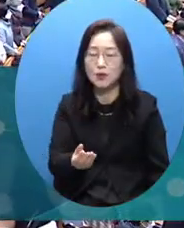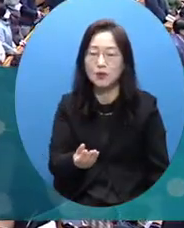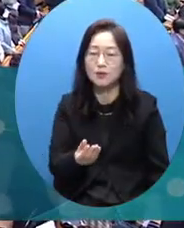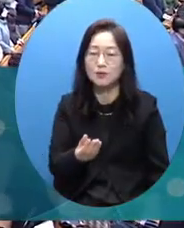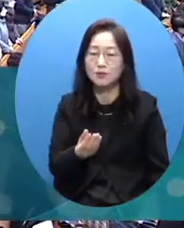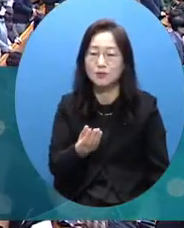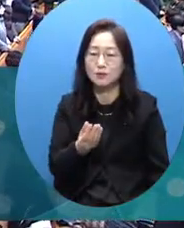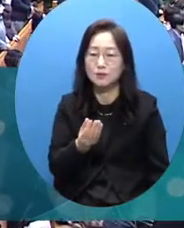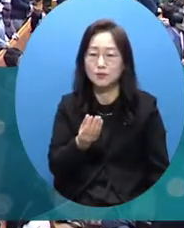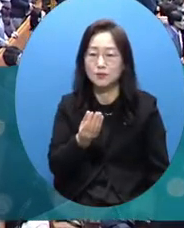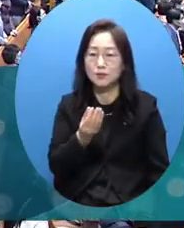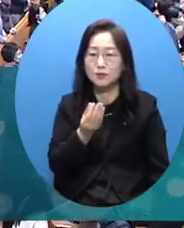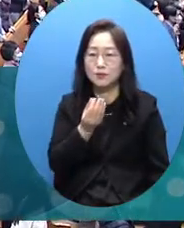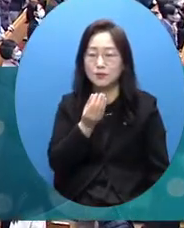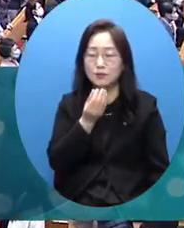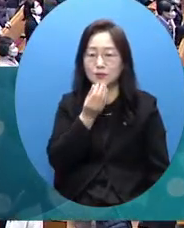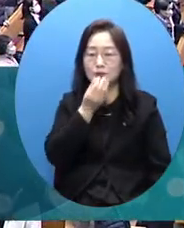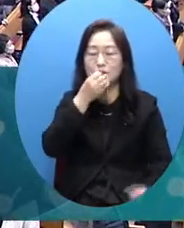foreign